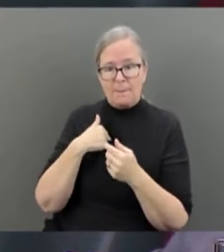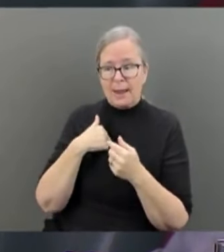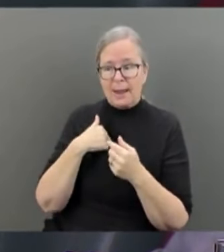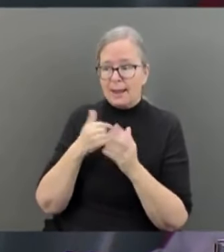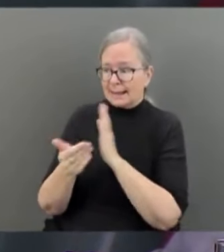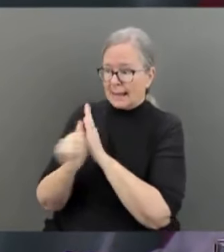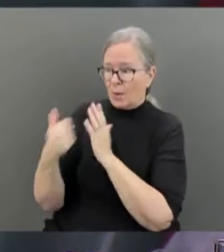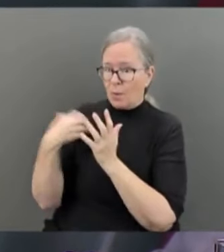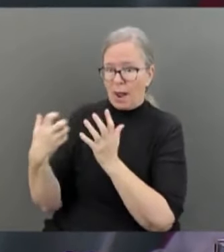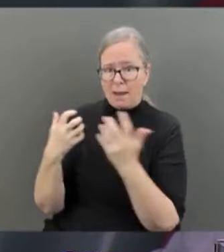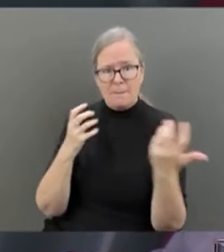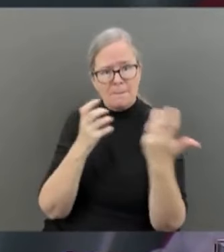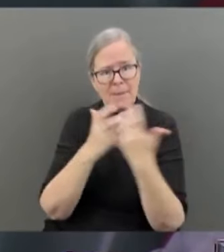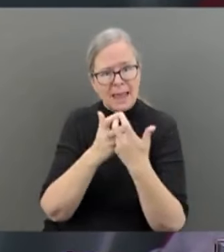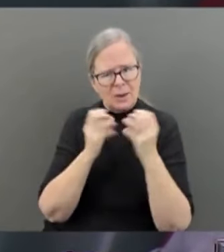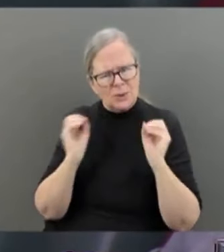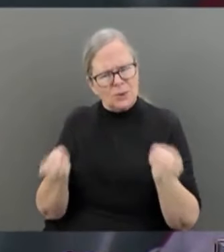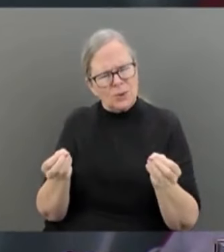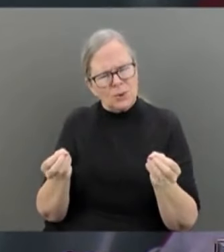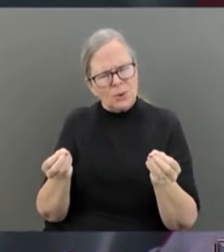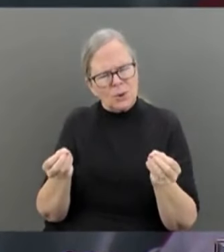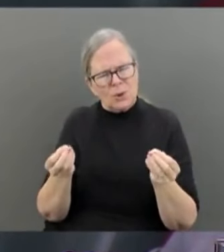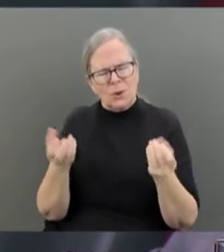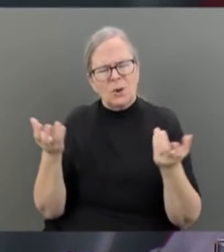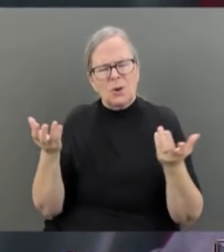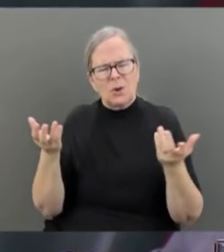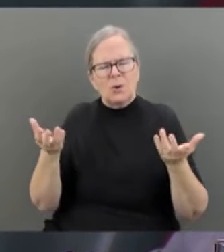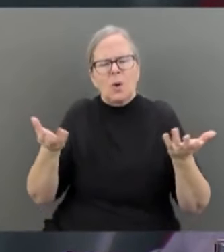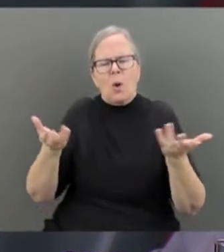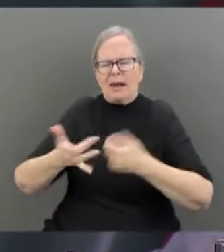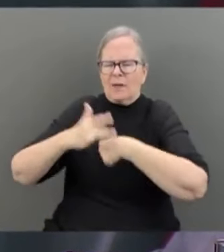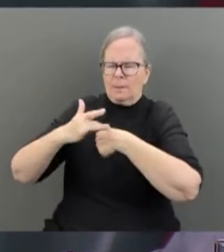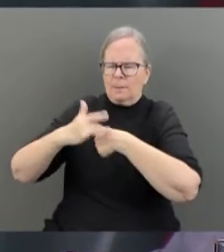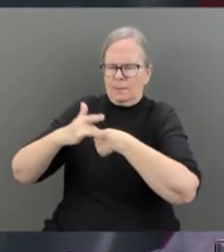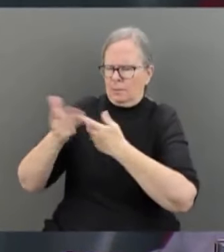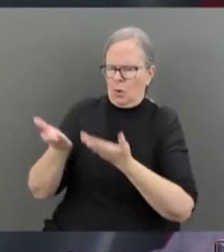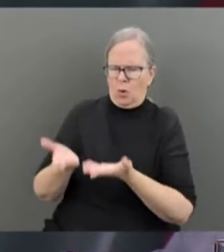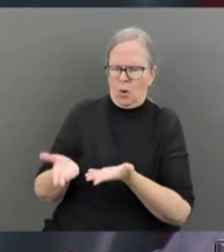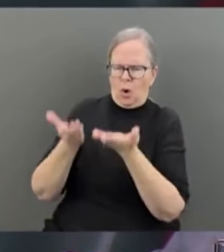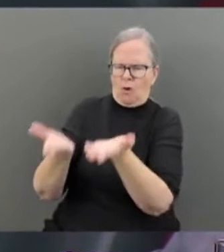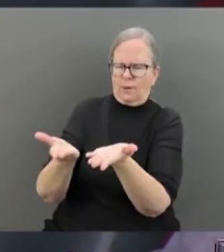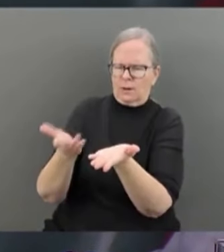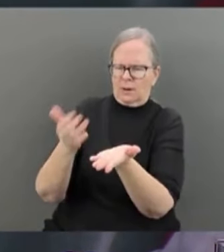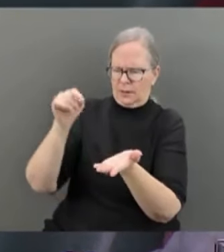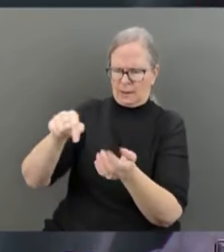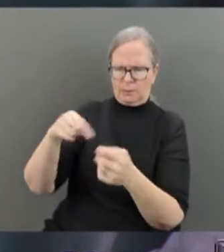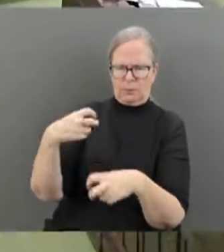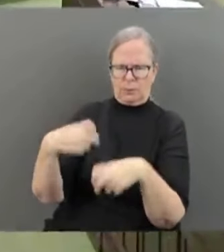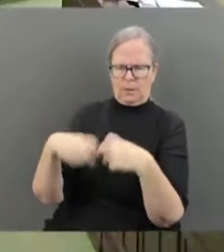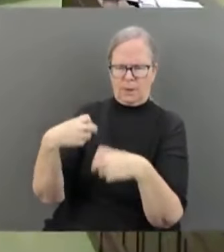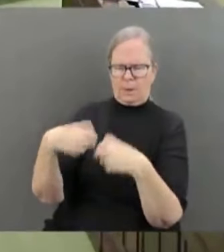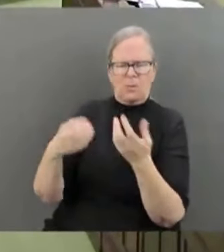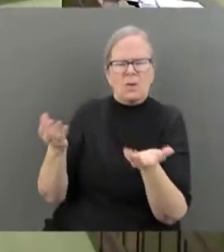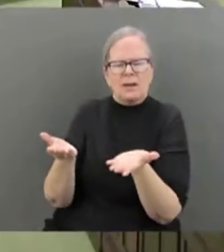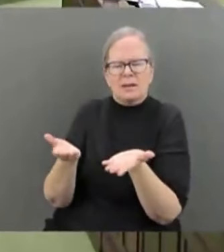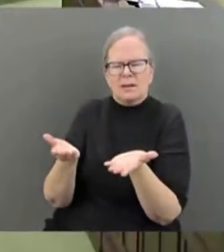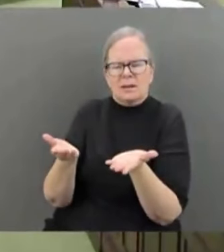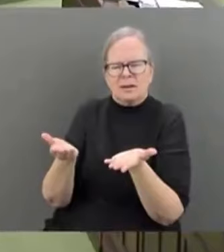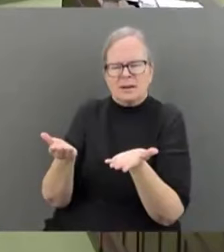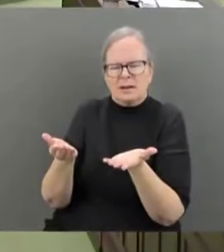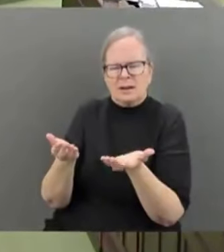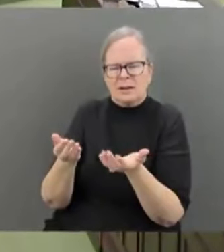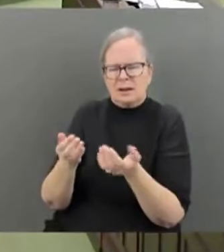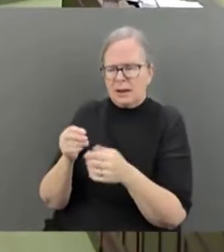to Albertans that addresses the current and longer time labour market challenges? The